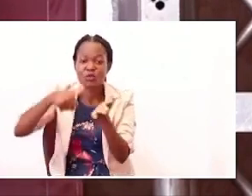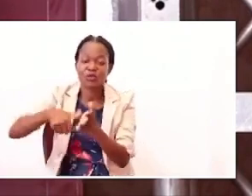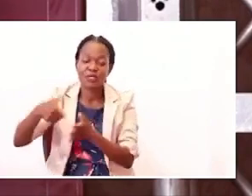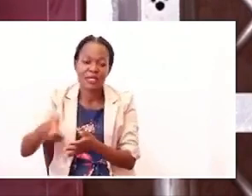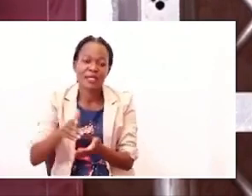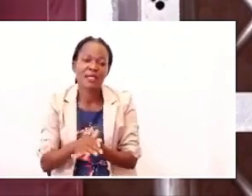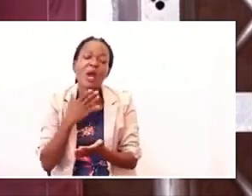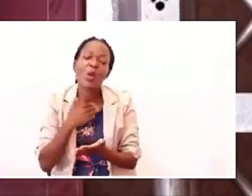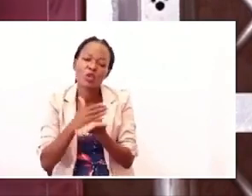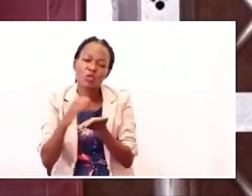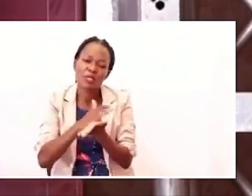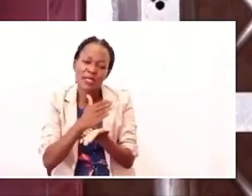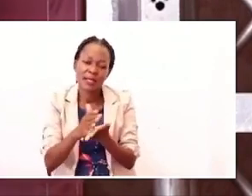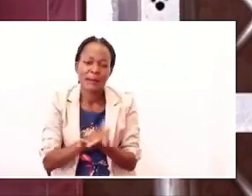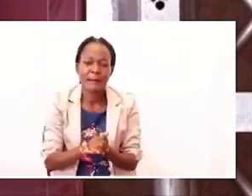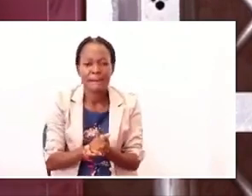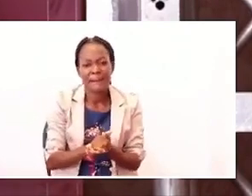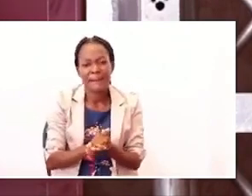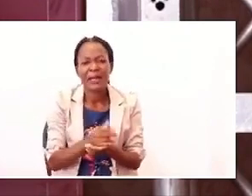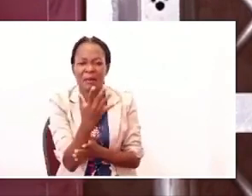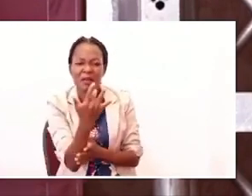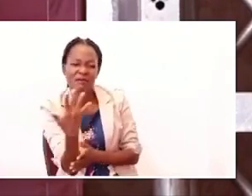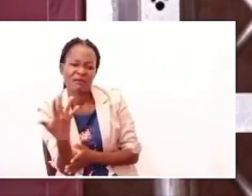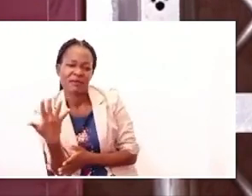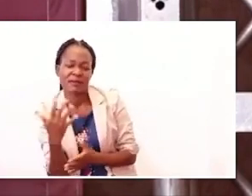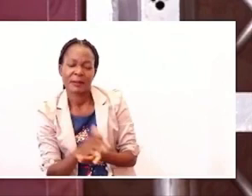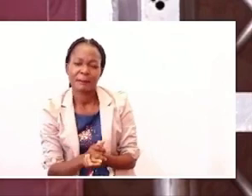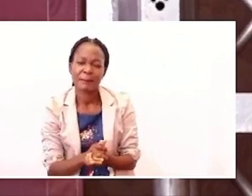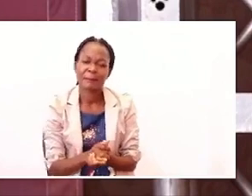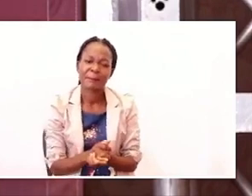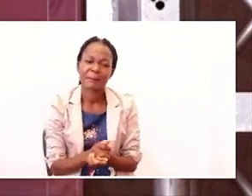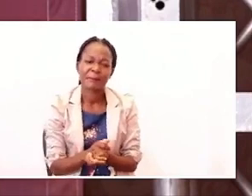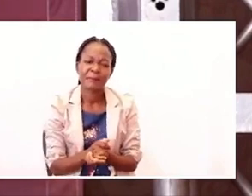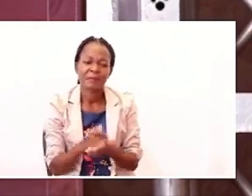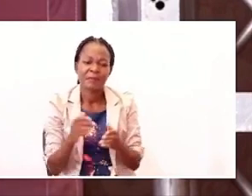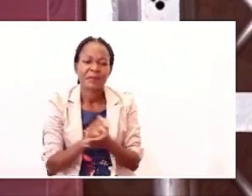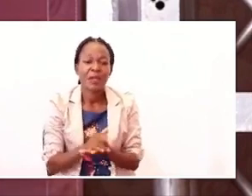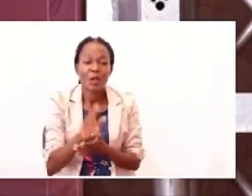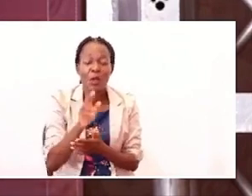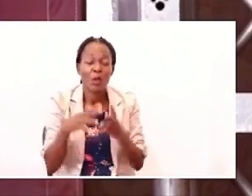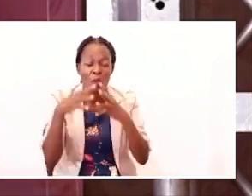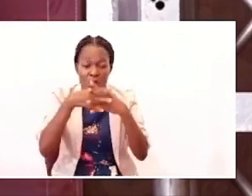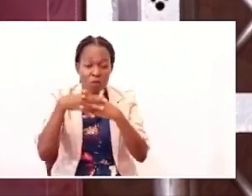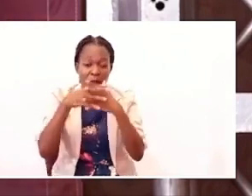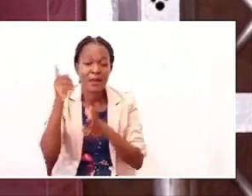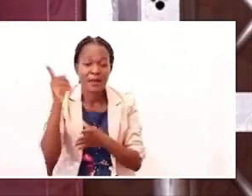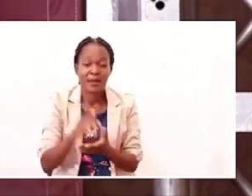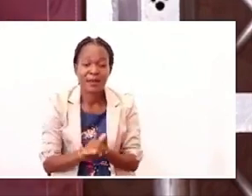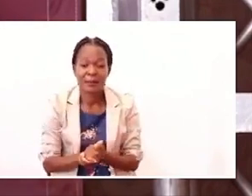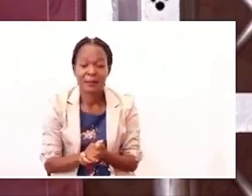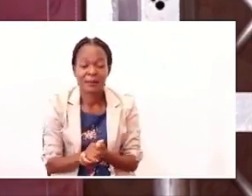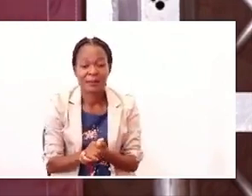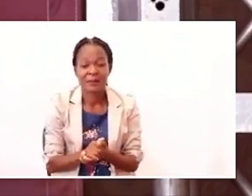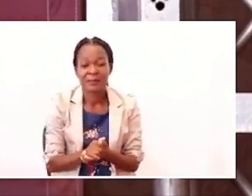share with you some statistics. The United States of America had